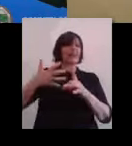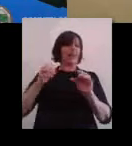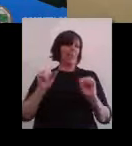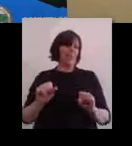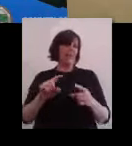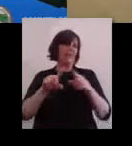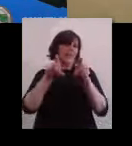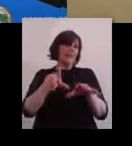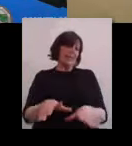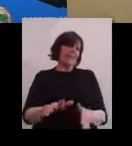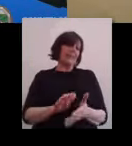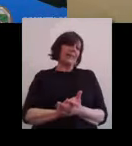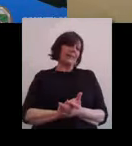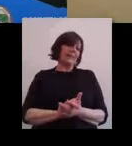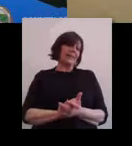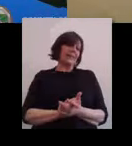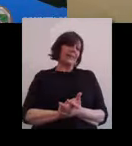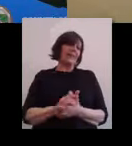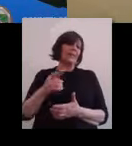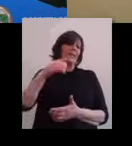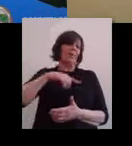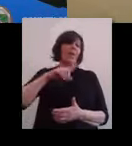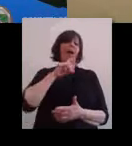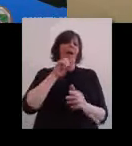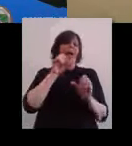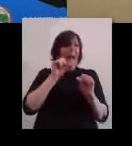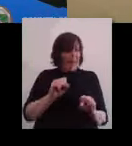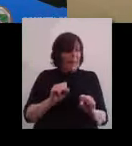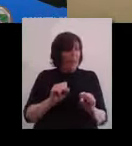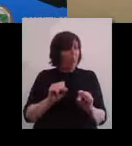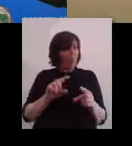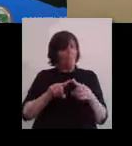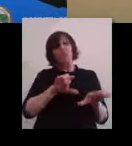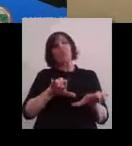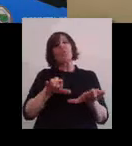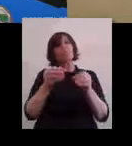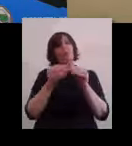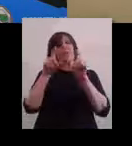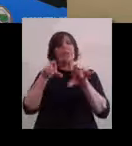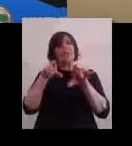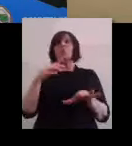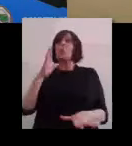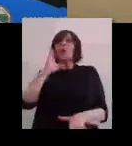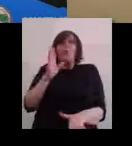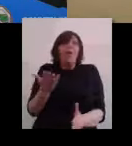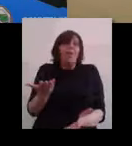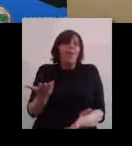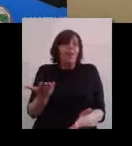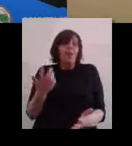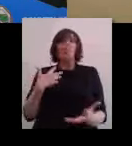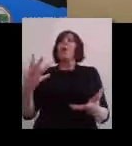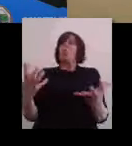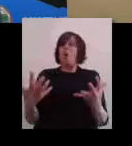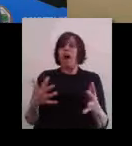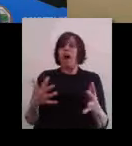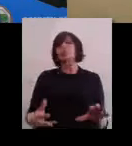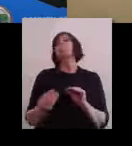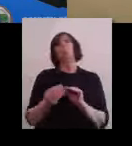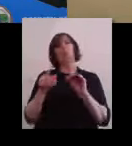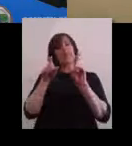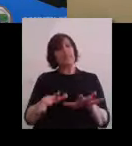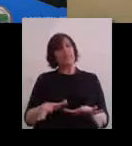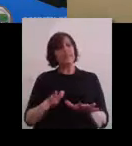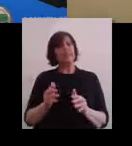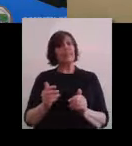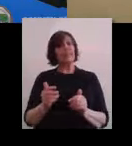so we are able to do more testing, and so we are doing more testing. We want to do more testing, and so we know that the